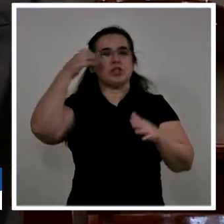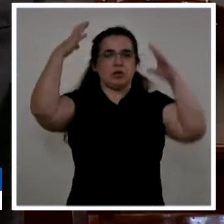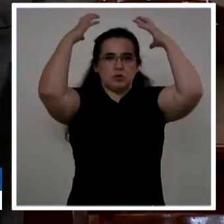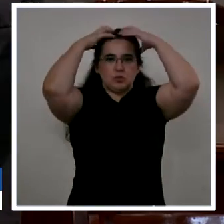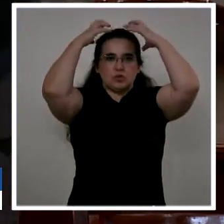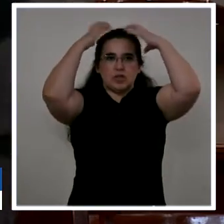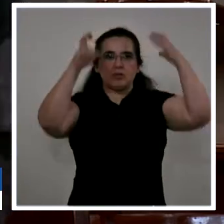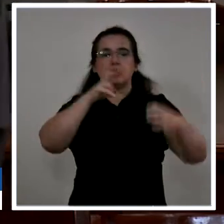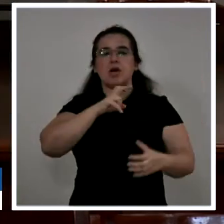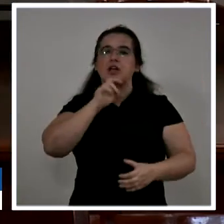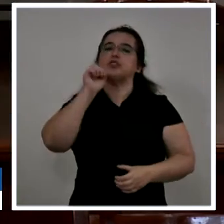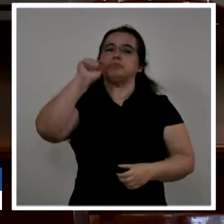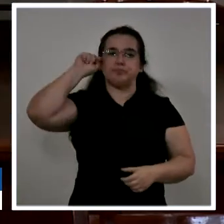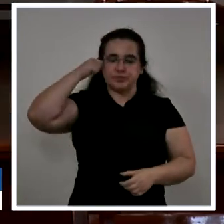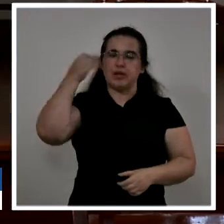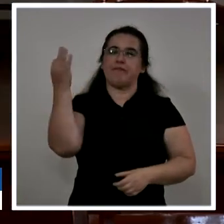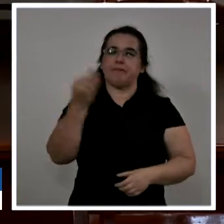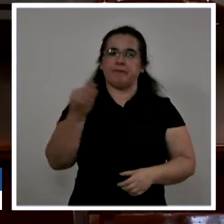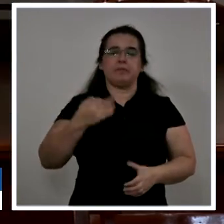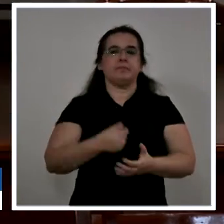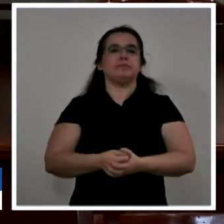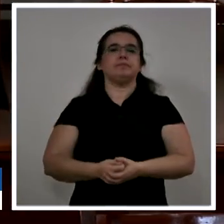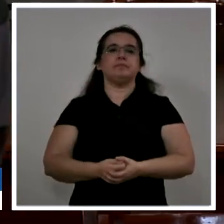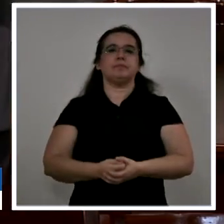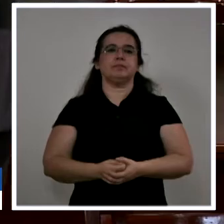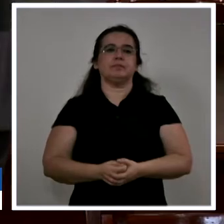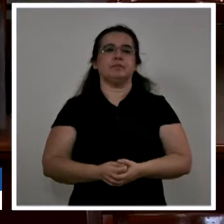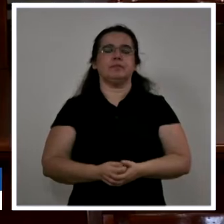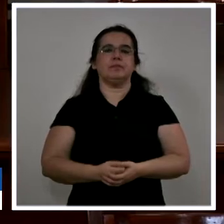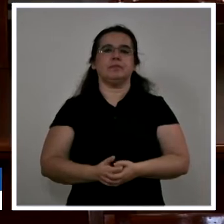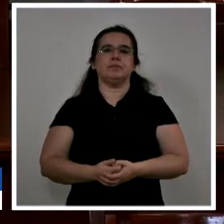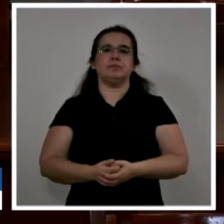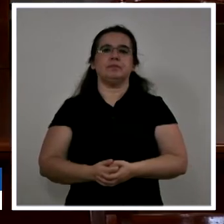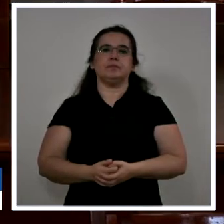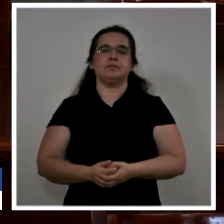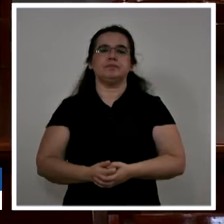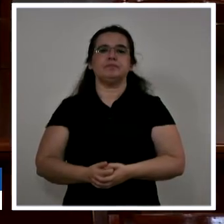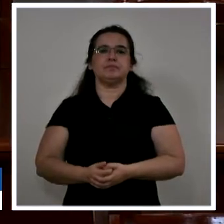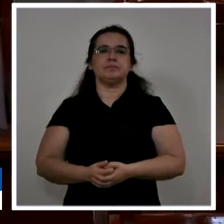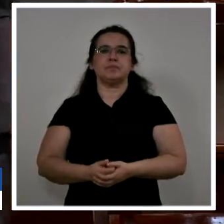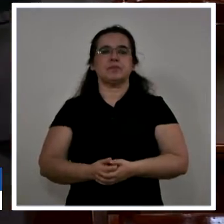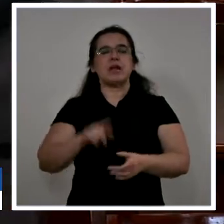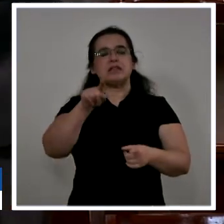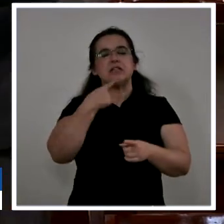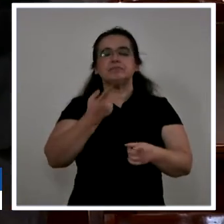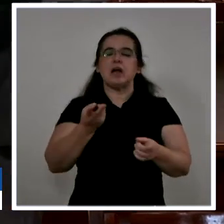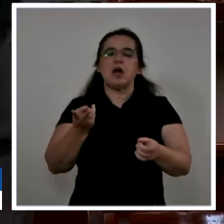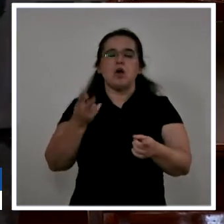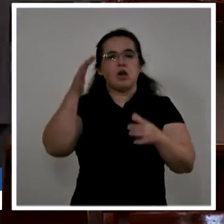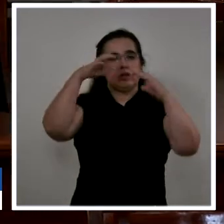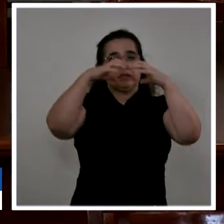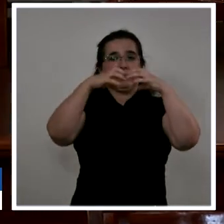cérebro dos ratos, uma experiência científica. And those brain changes affected the genes in the brain of the mouse. E essas mudanças do